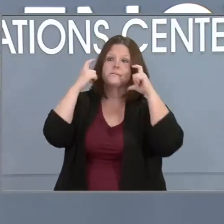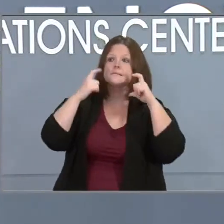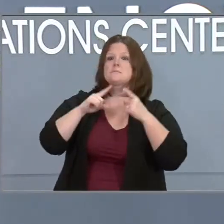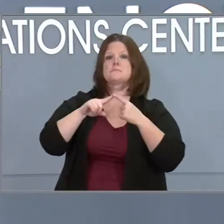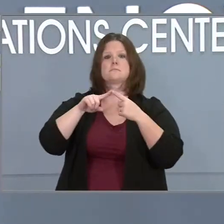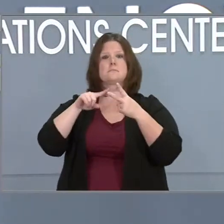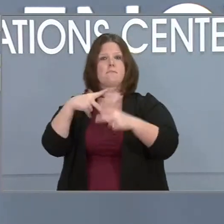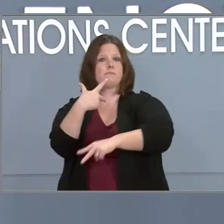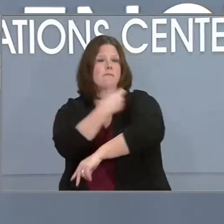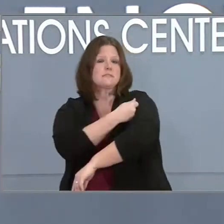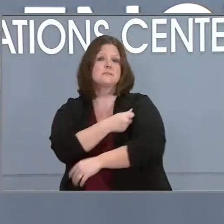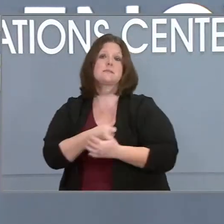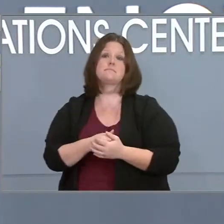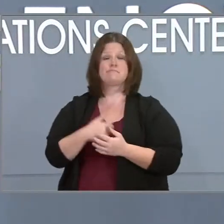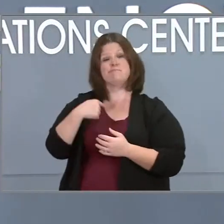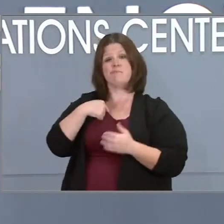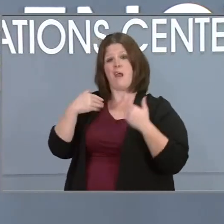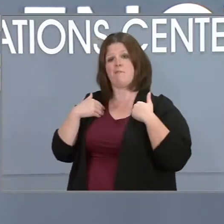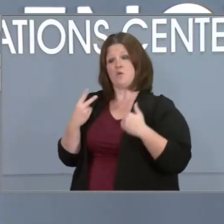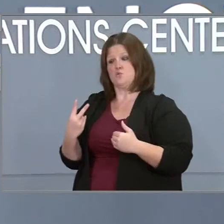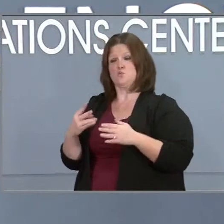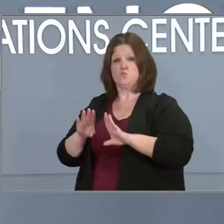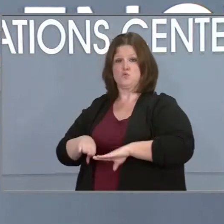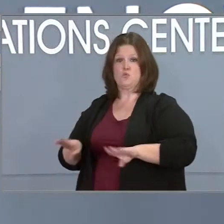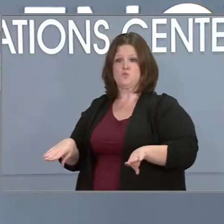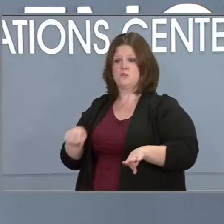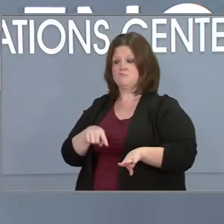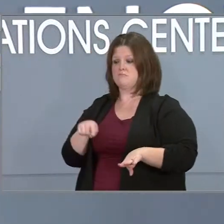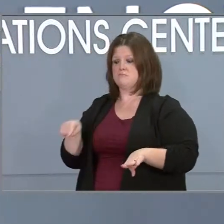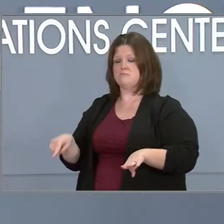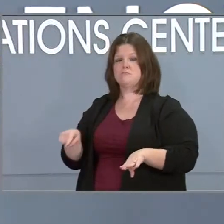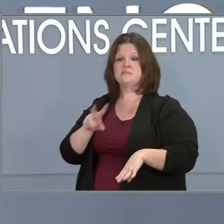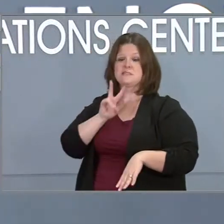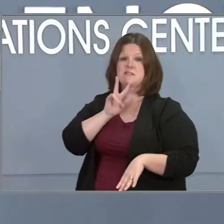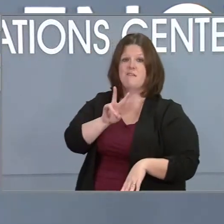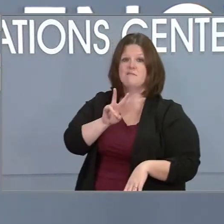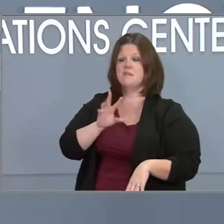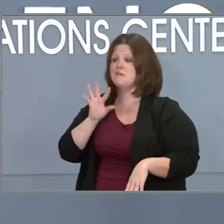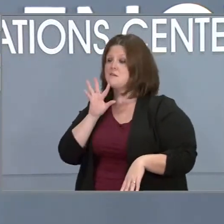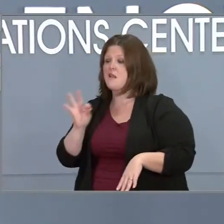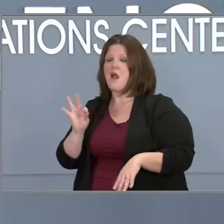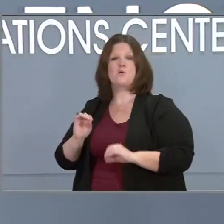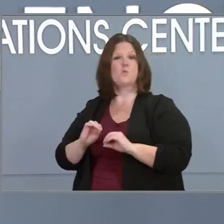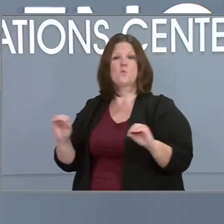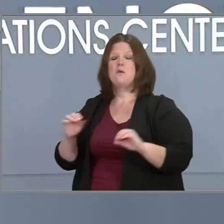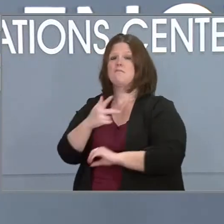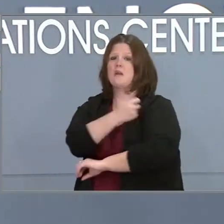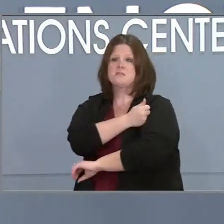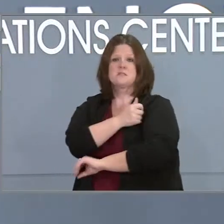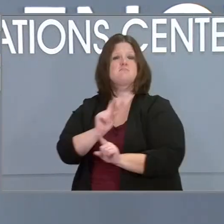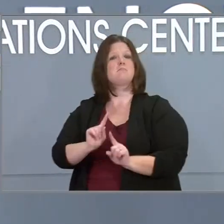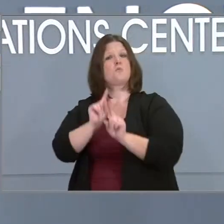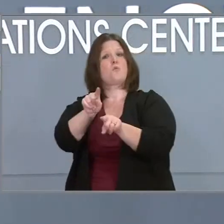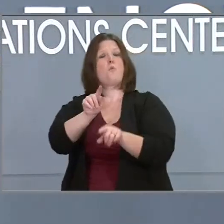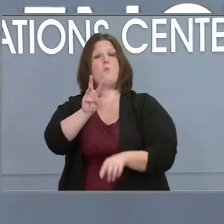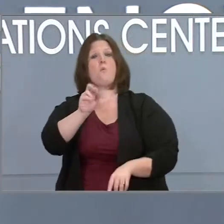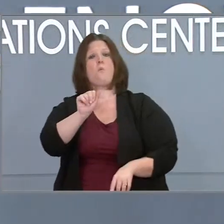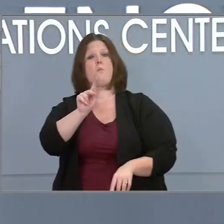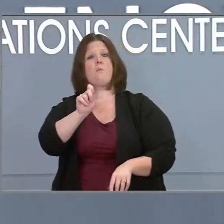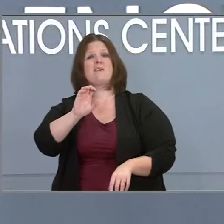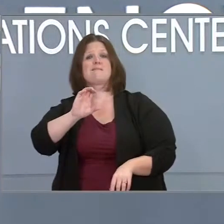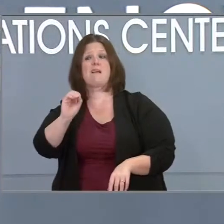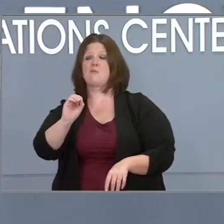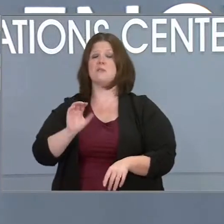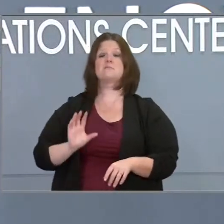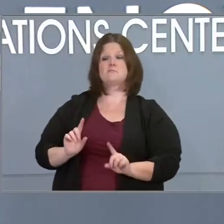will say, as a parent of two children who are unvaccinated, I have a 7 and a 9-year-old. They also go to the Wake County schools. I feel good about them